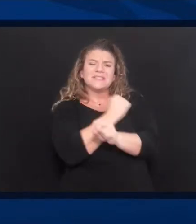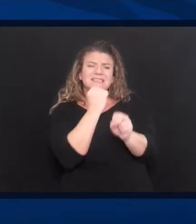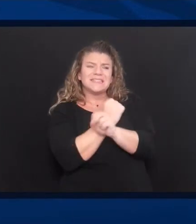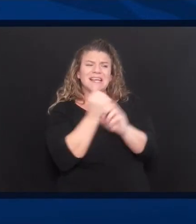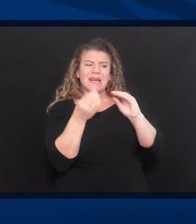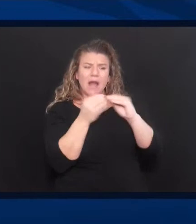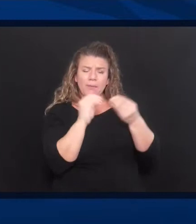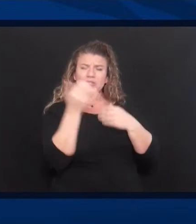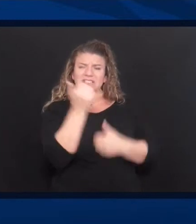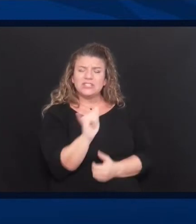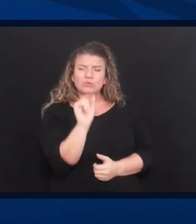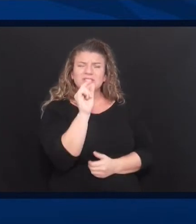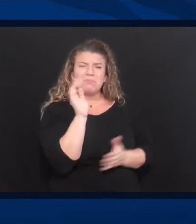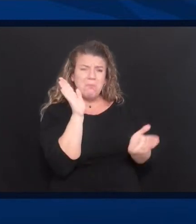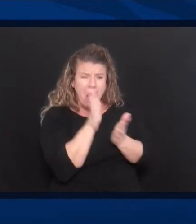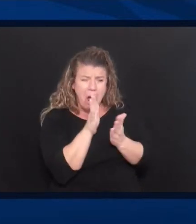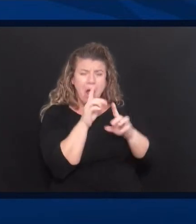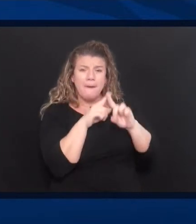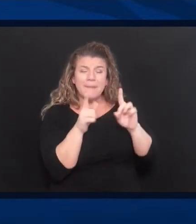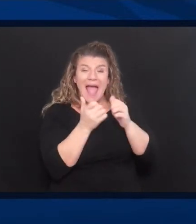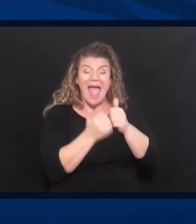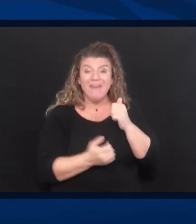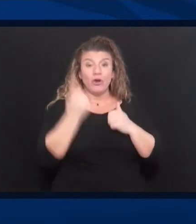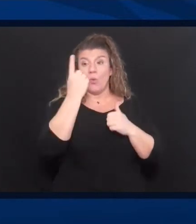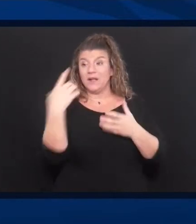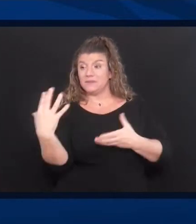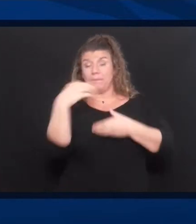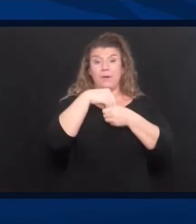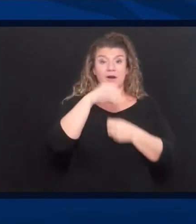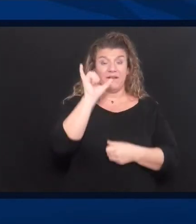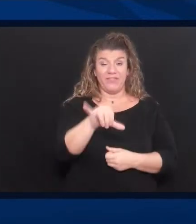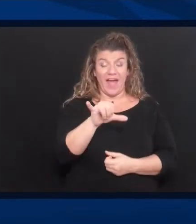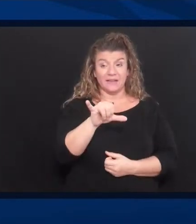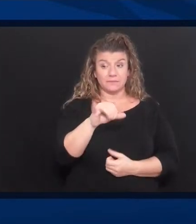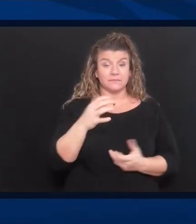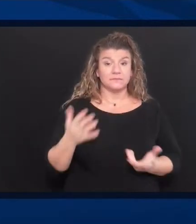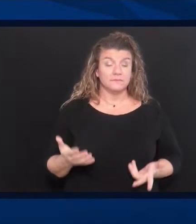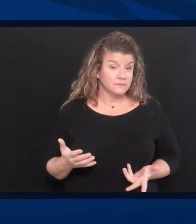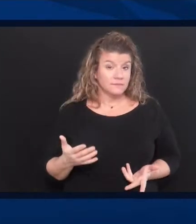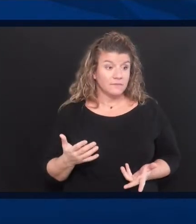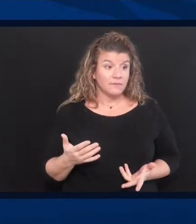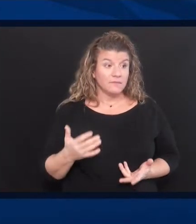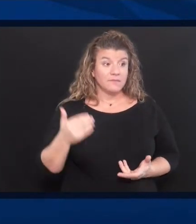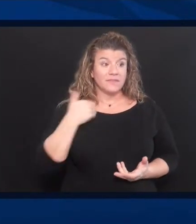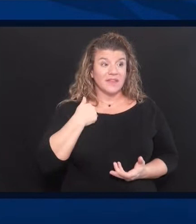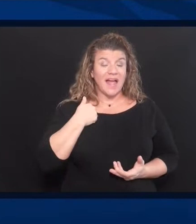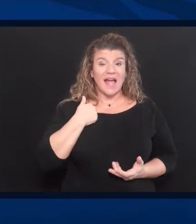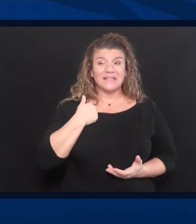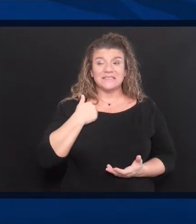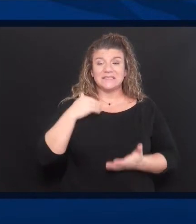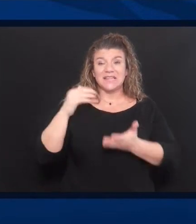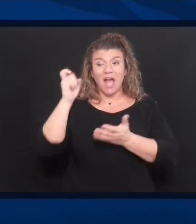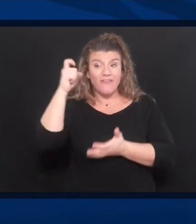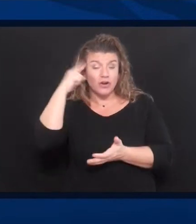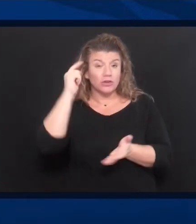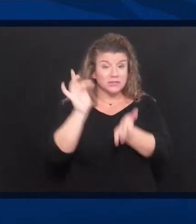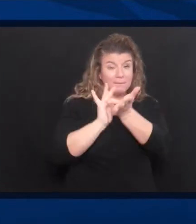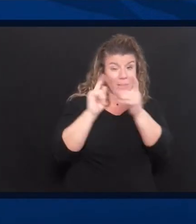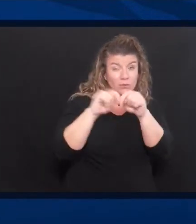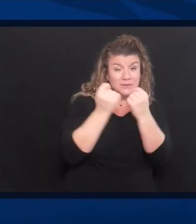small, now everyone is a part of that net. Could the governor address that, or perhaps one of the medical folks? Thank you.